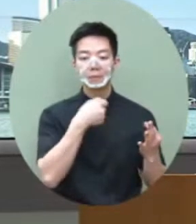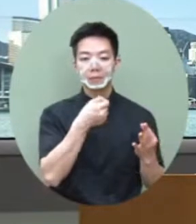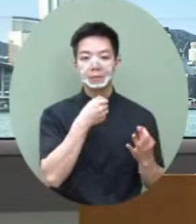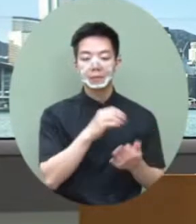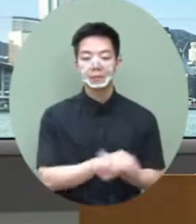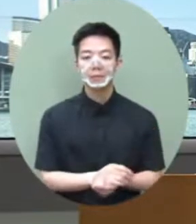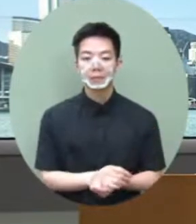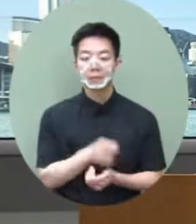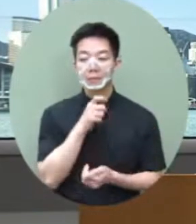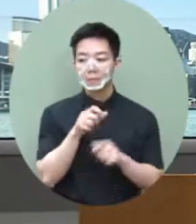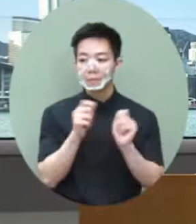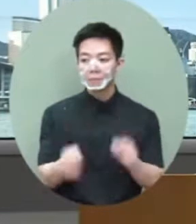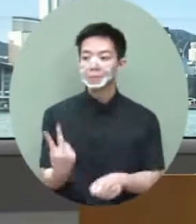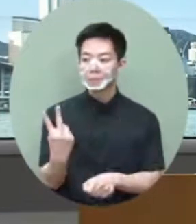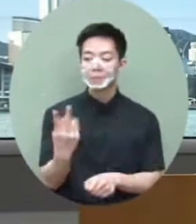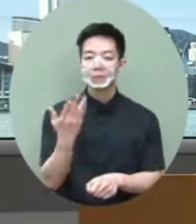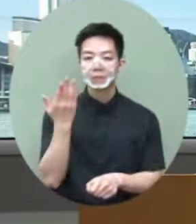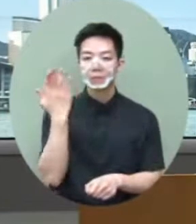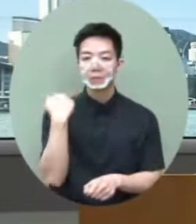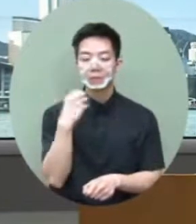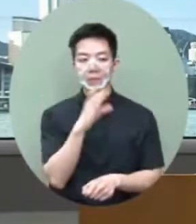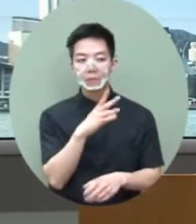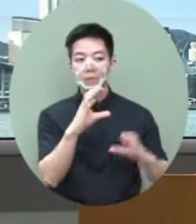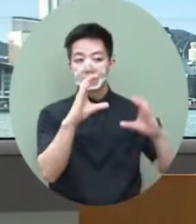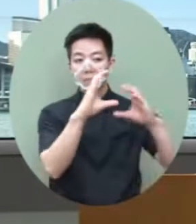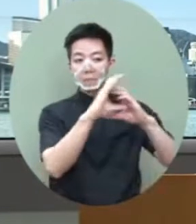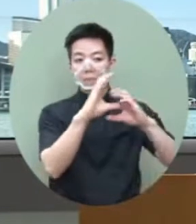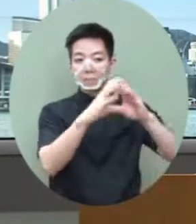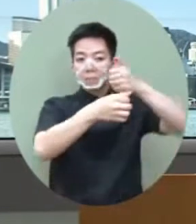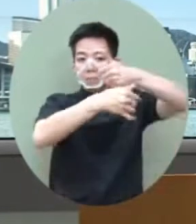From In Media, I have two questions.